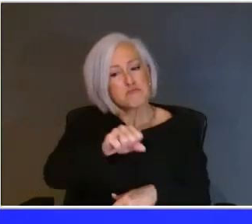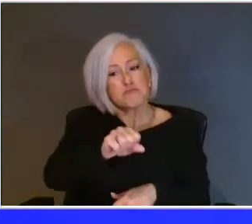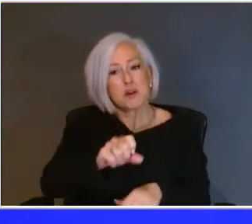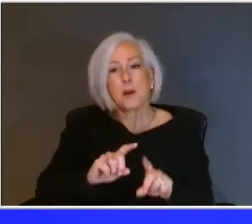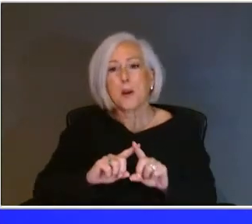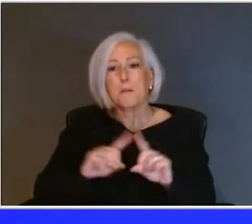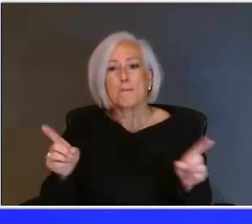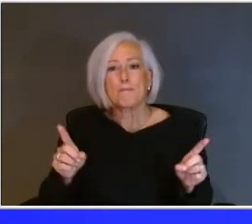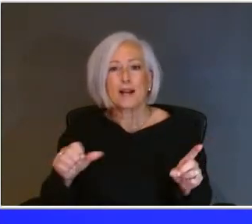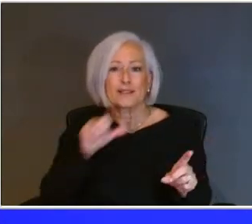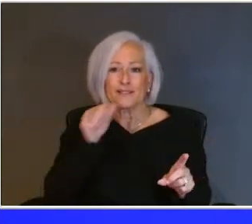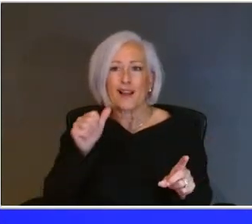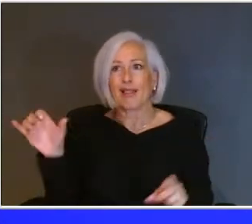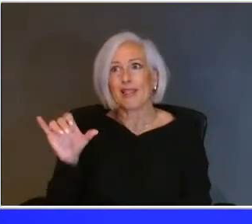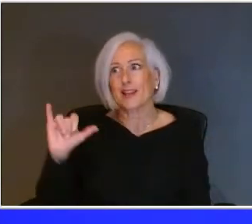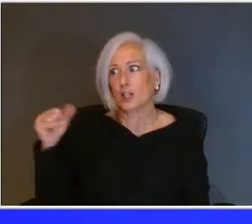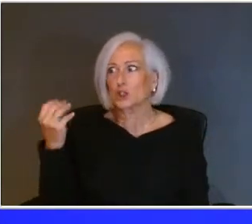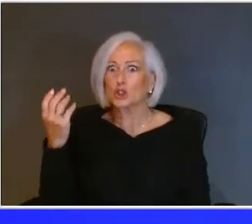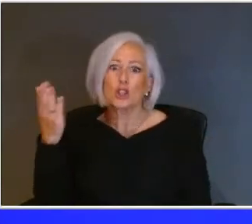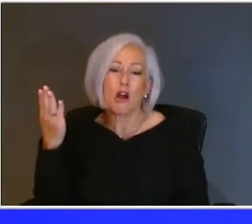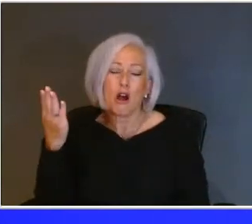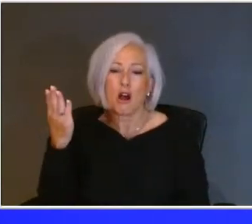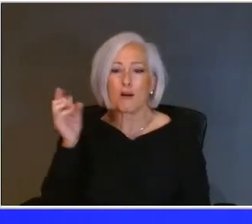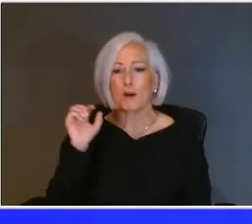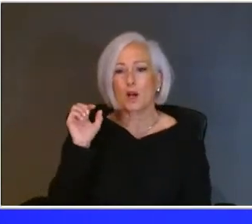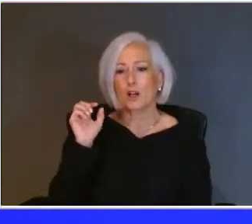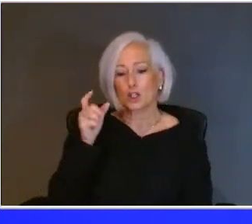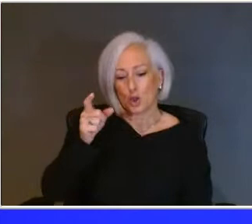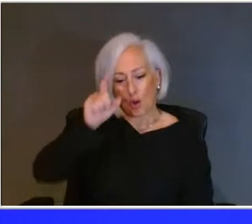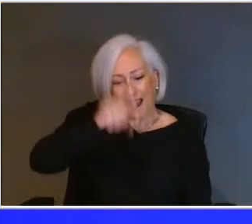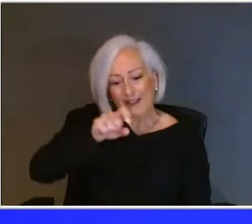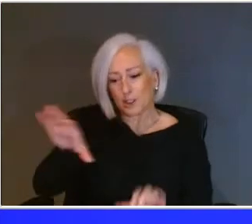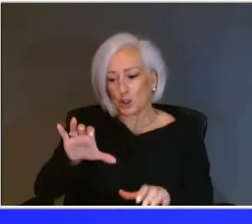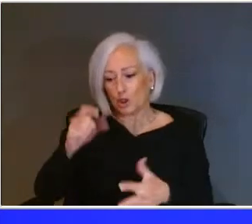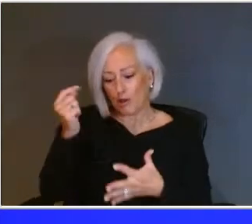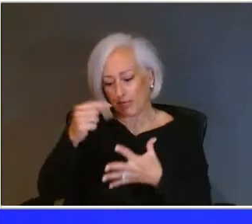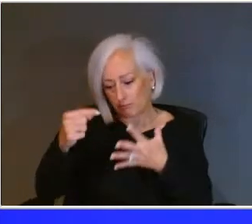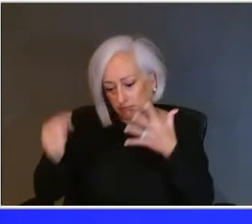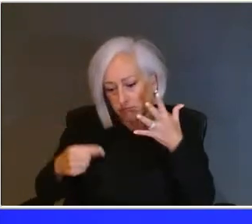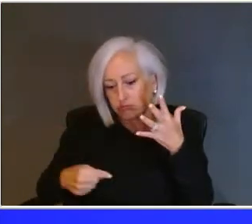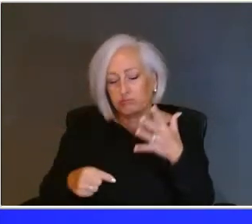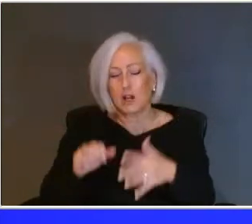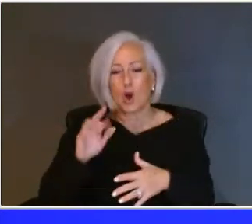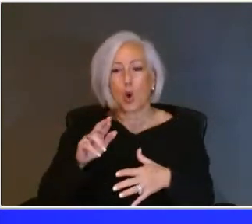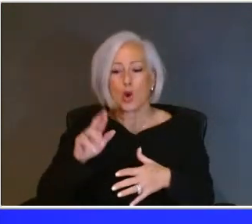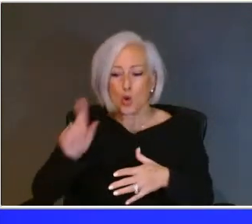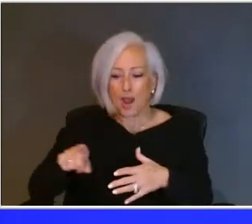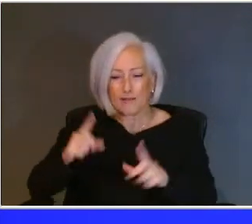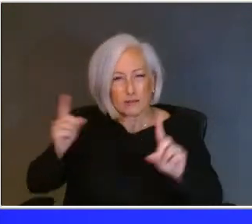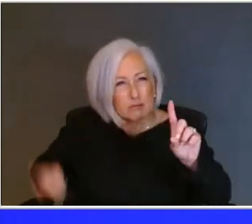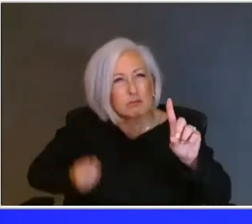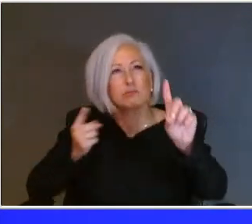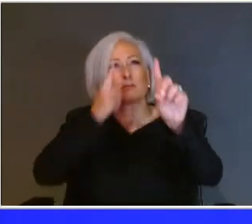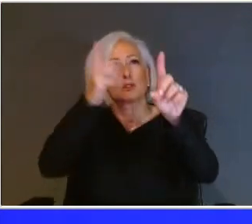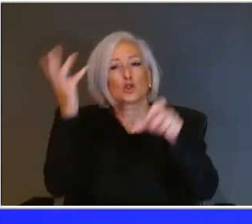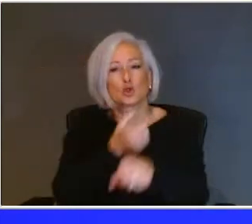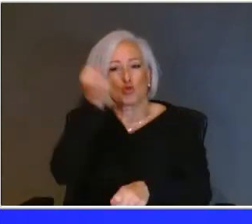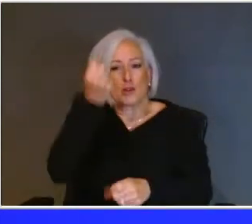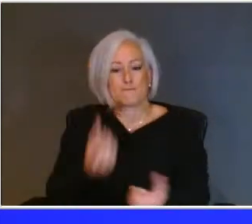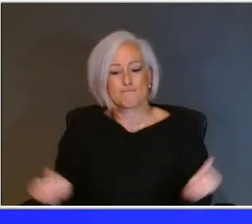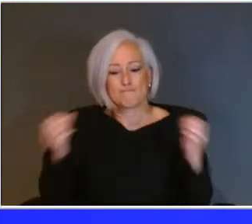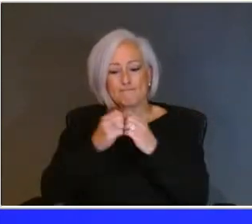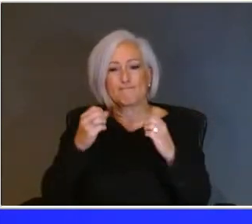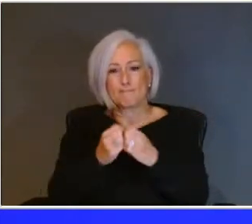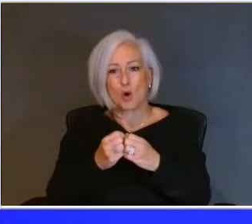like a job, or like you have to do this and like you have to strive to win more than just like having as much fun